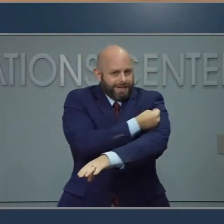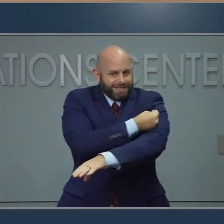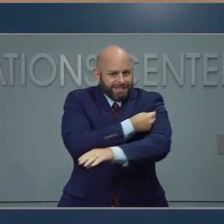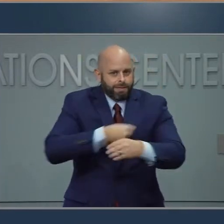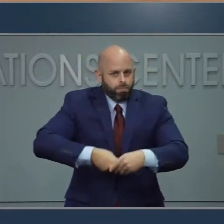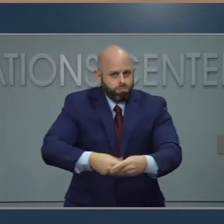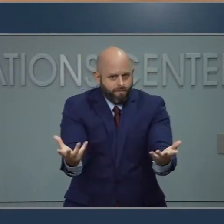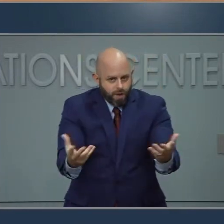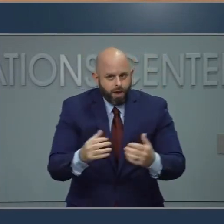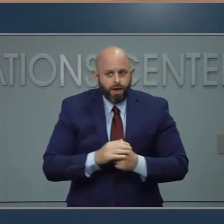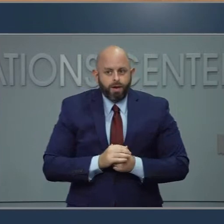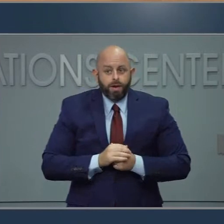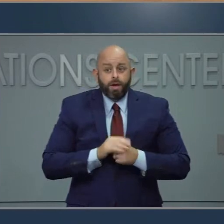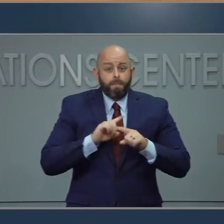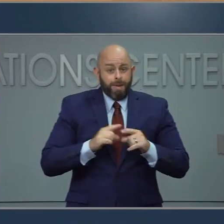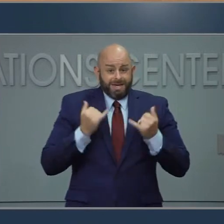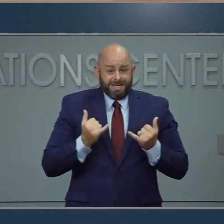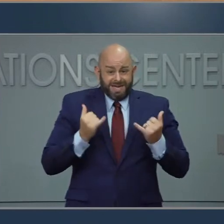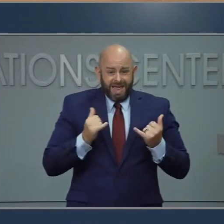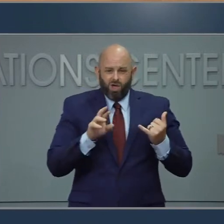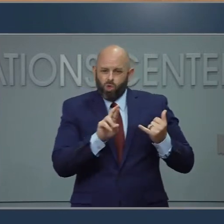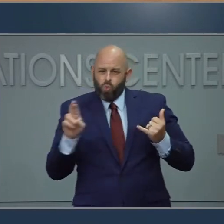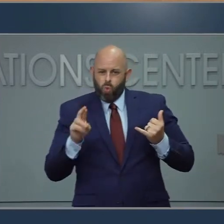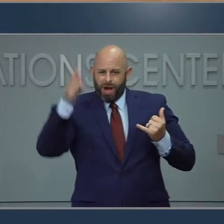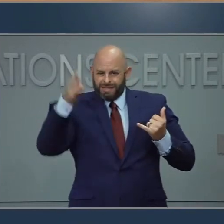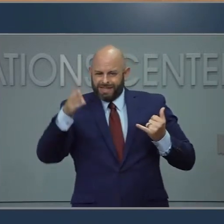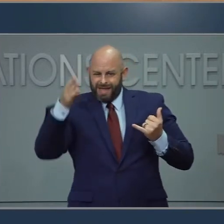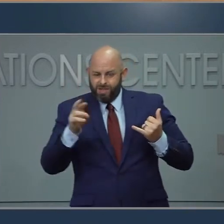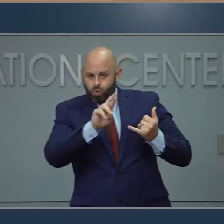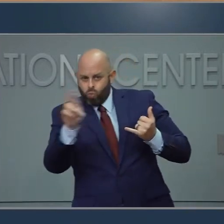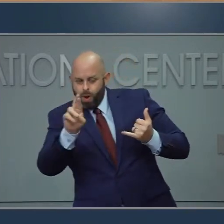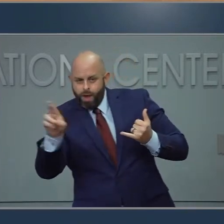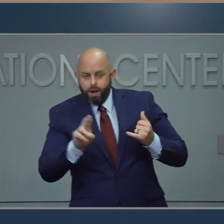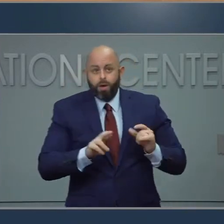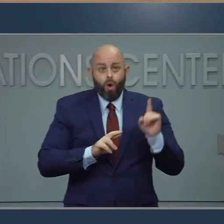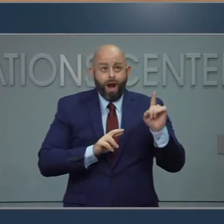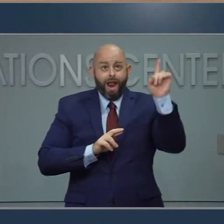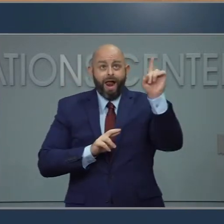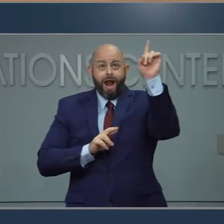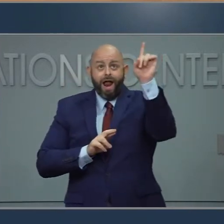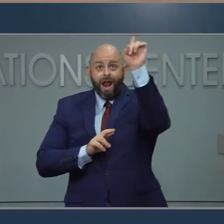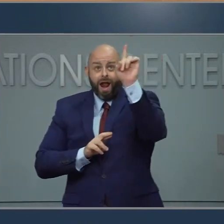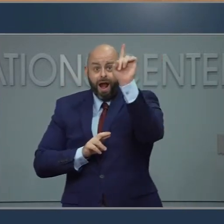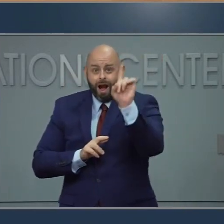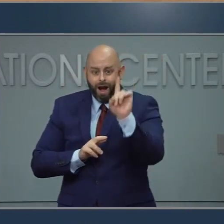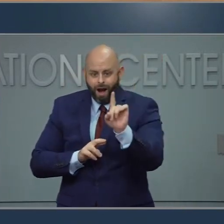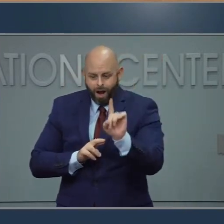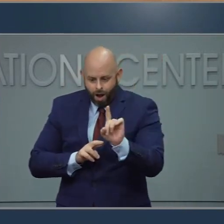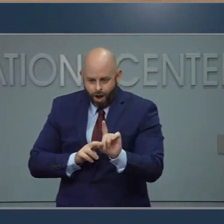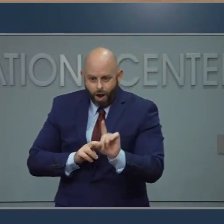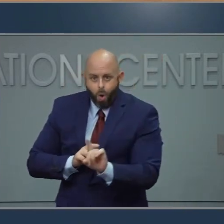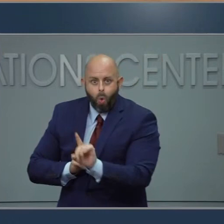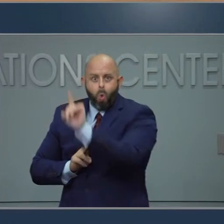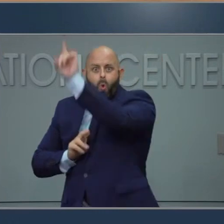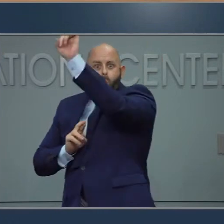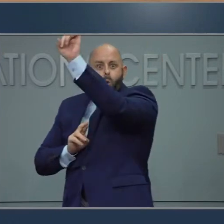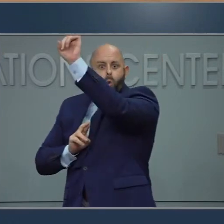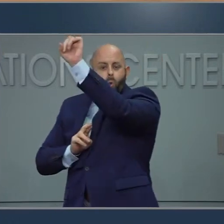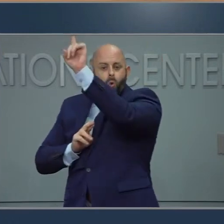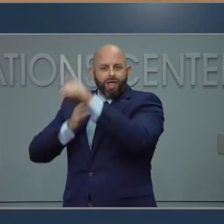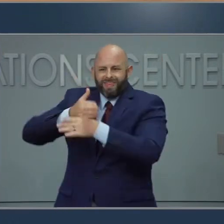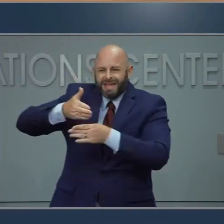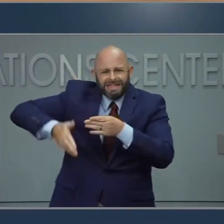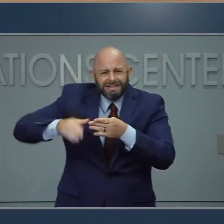But the area to look at today is at the right side of the slide, where we are starting to see that yellow line rapidly swing